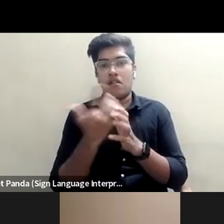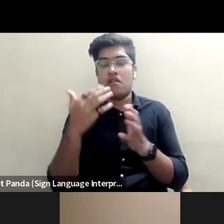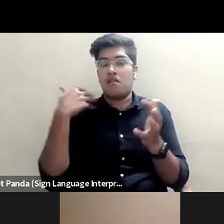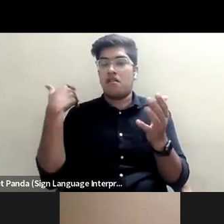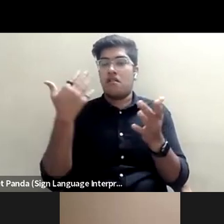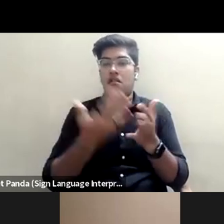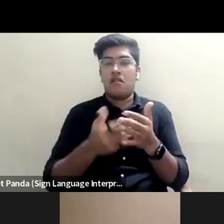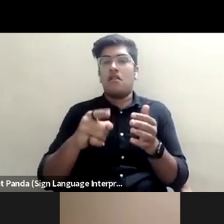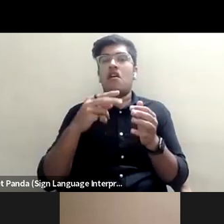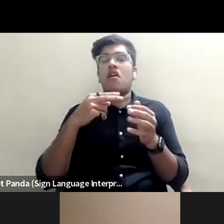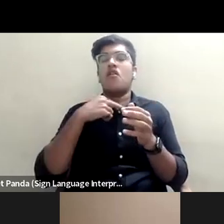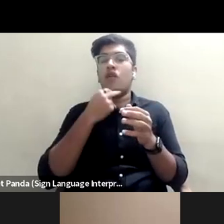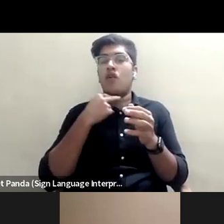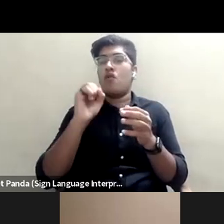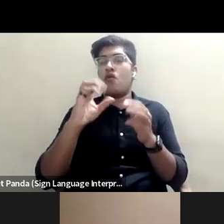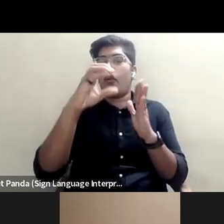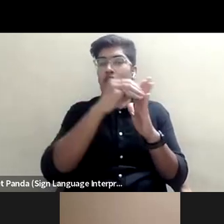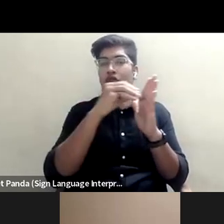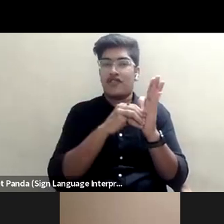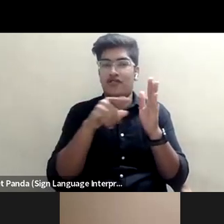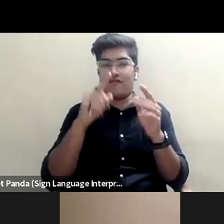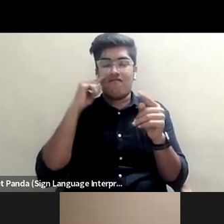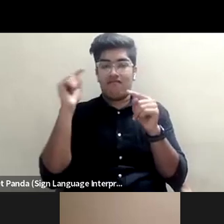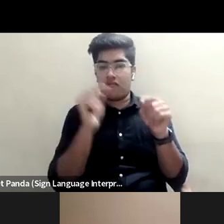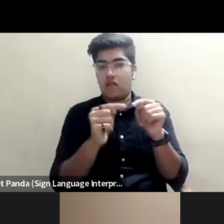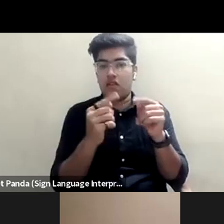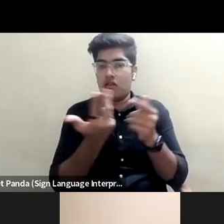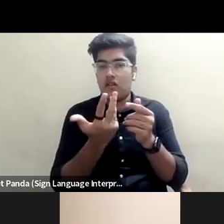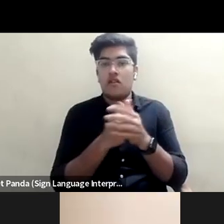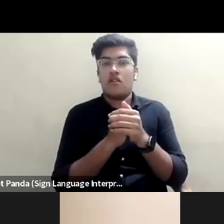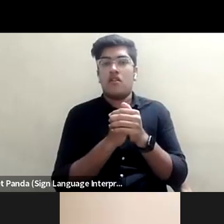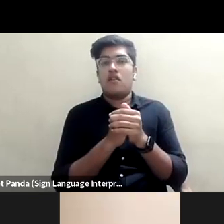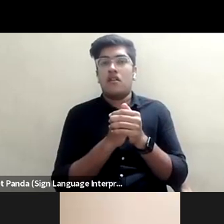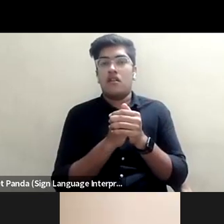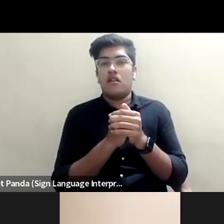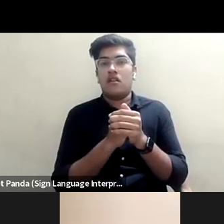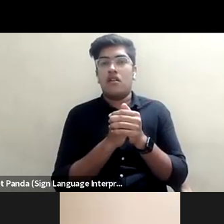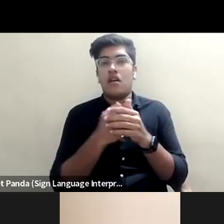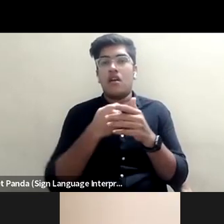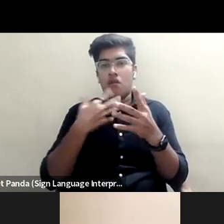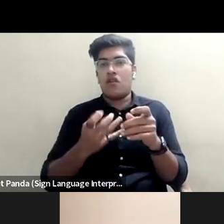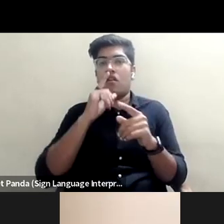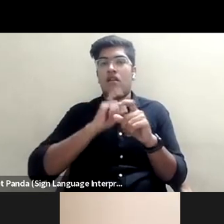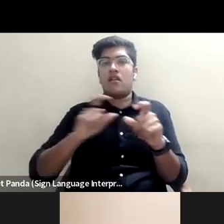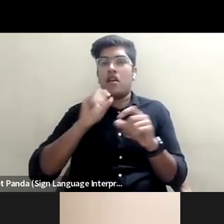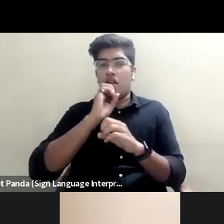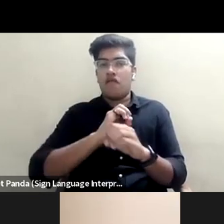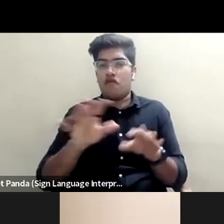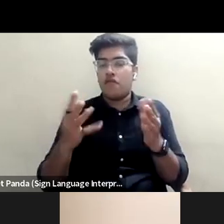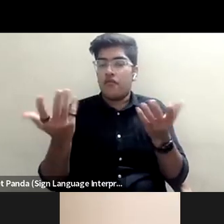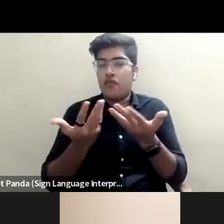of the Constitution is concerned, I should make it clear that it is